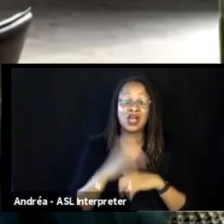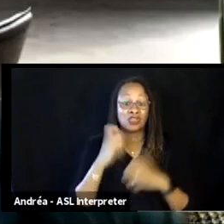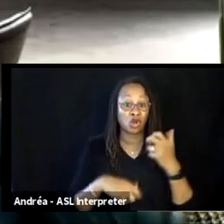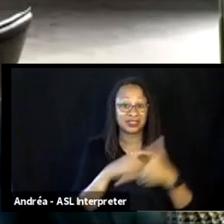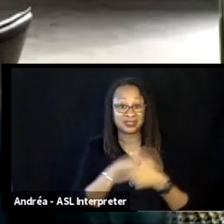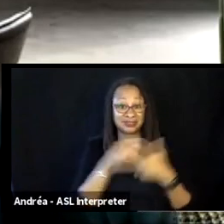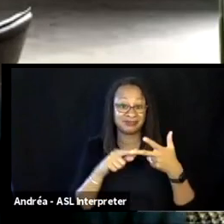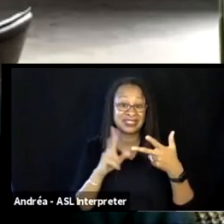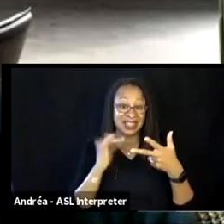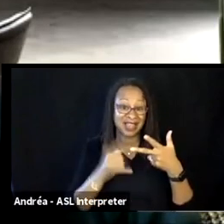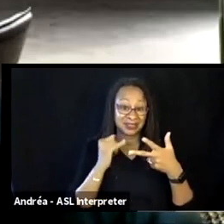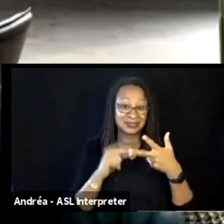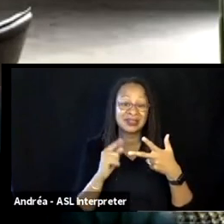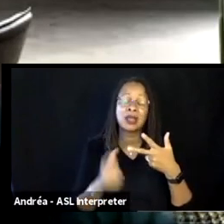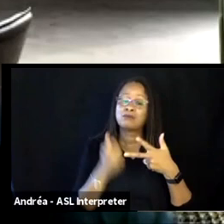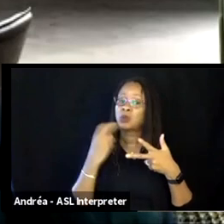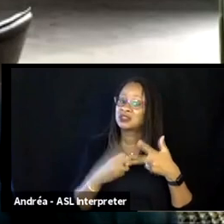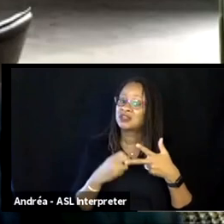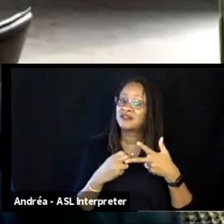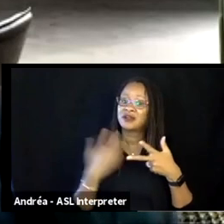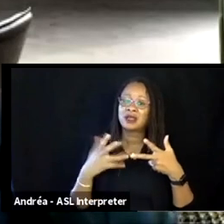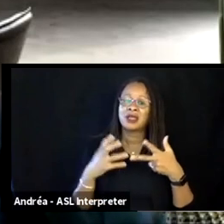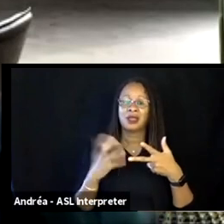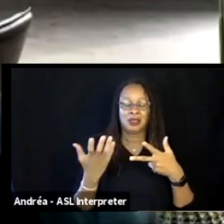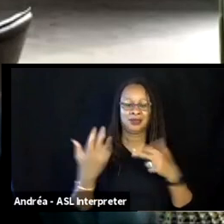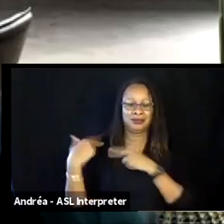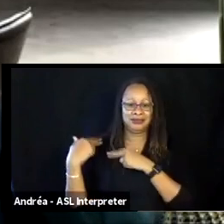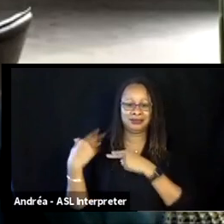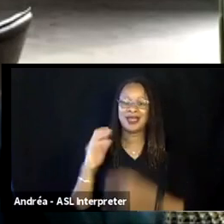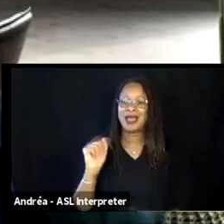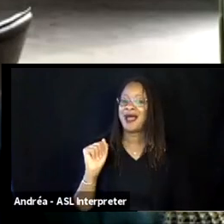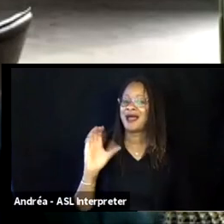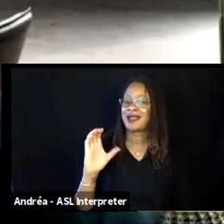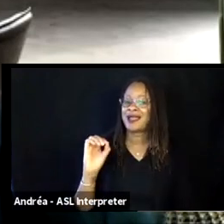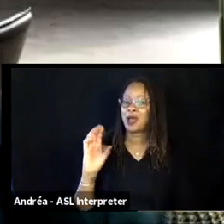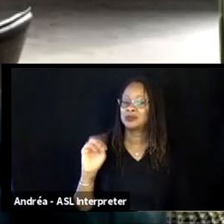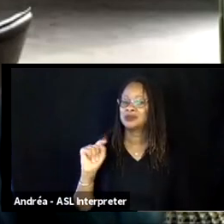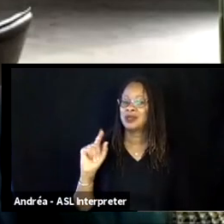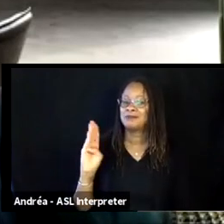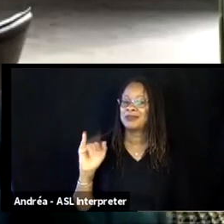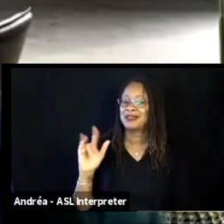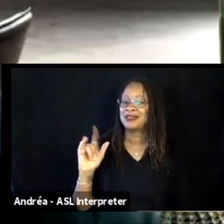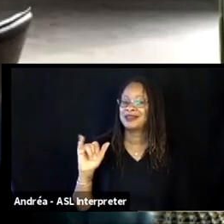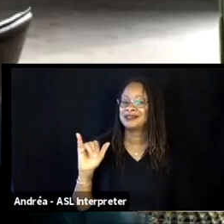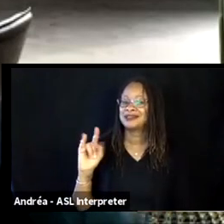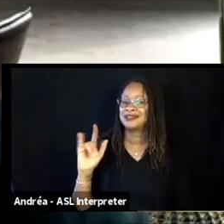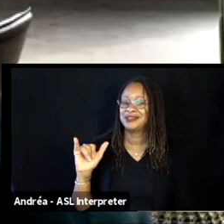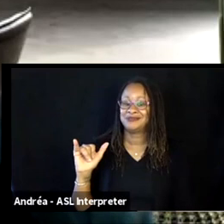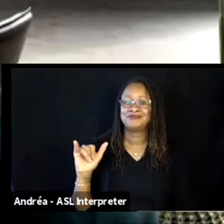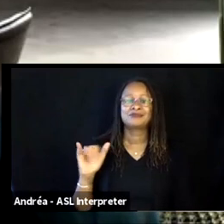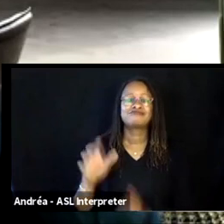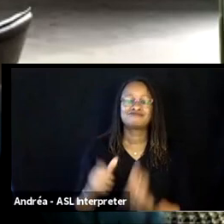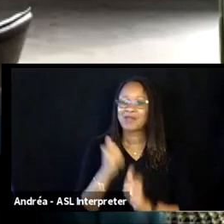and we all know it, and you've said it already, is accountability. And most organizations are just hard pressed to